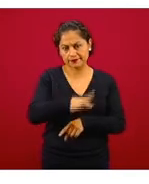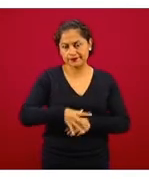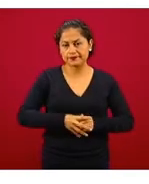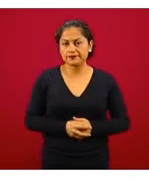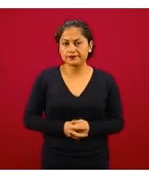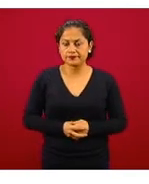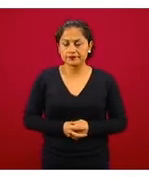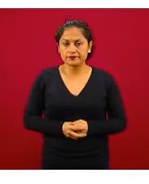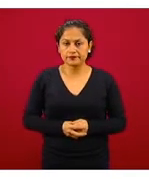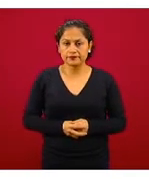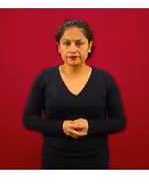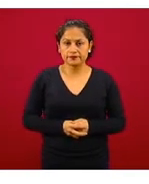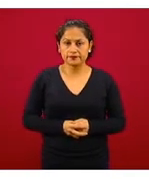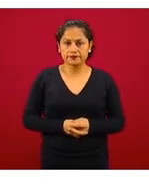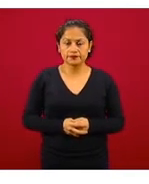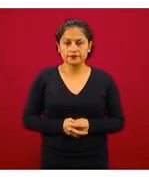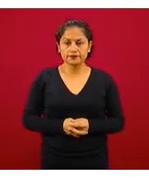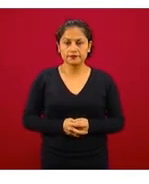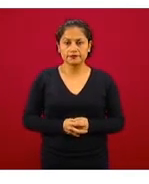behaved. siguiente.